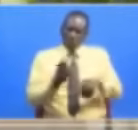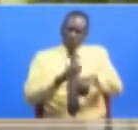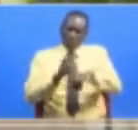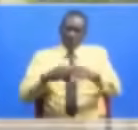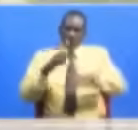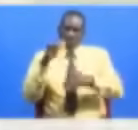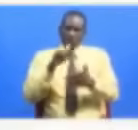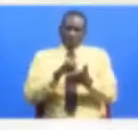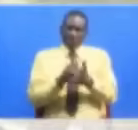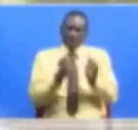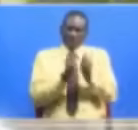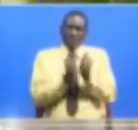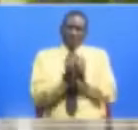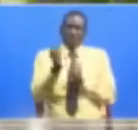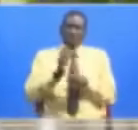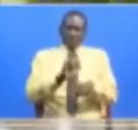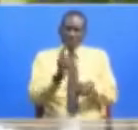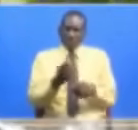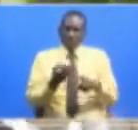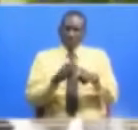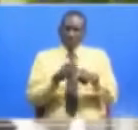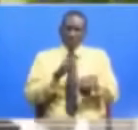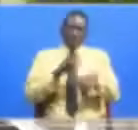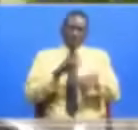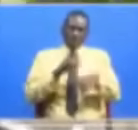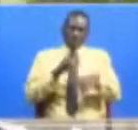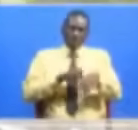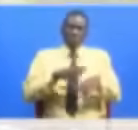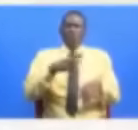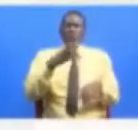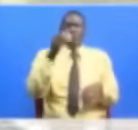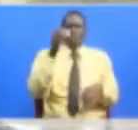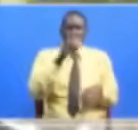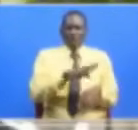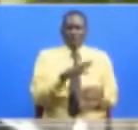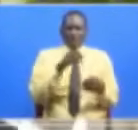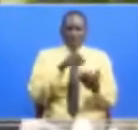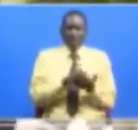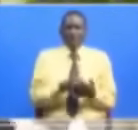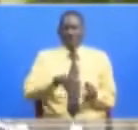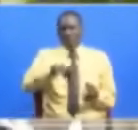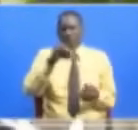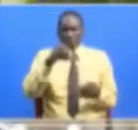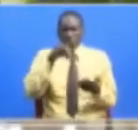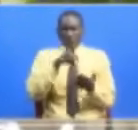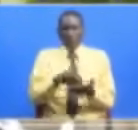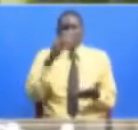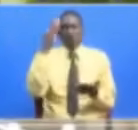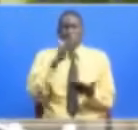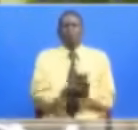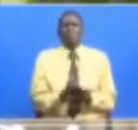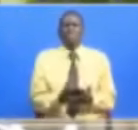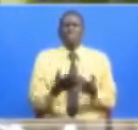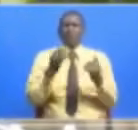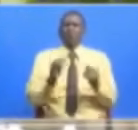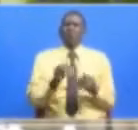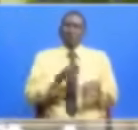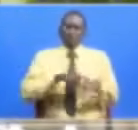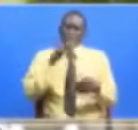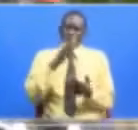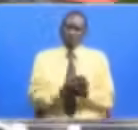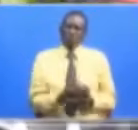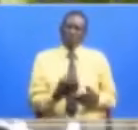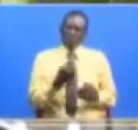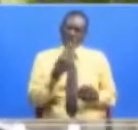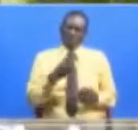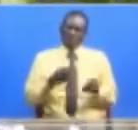few minutes hapo, like 10 to 15 minutes. So on my way nikapatana naye. So simi nikasimama. So wakati nilisimama nikapata